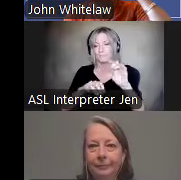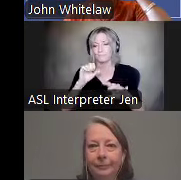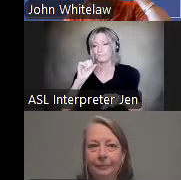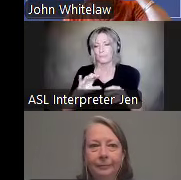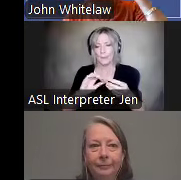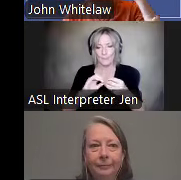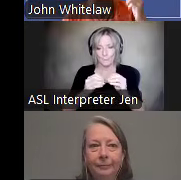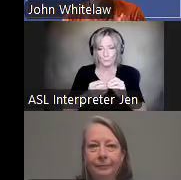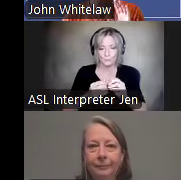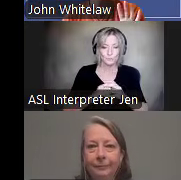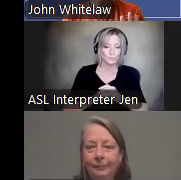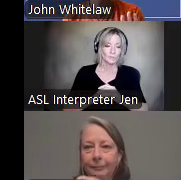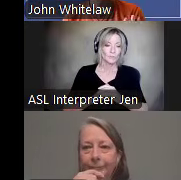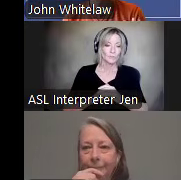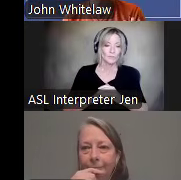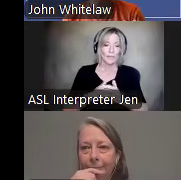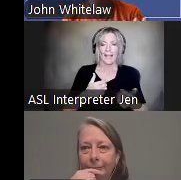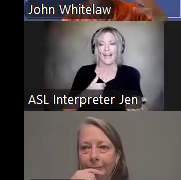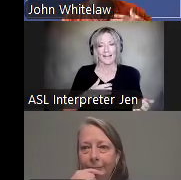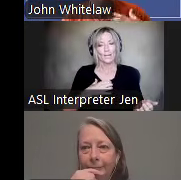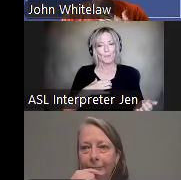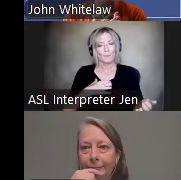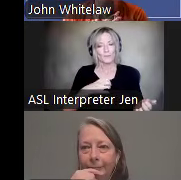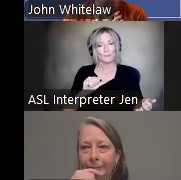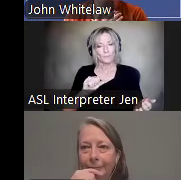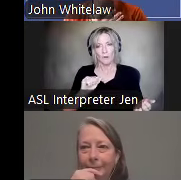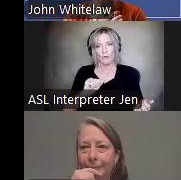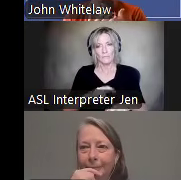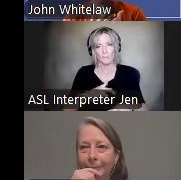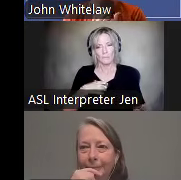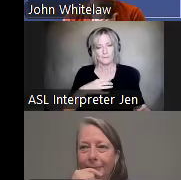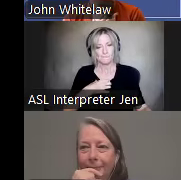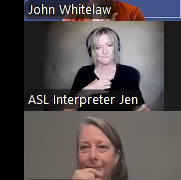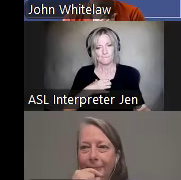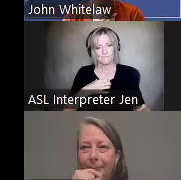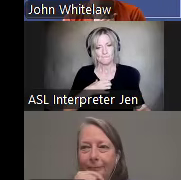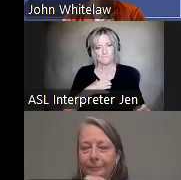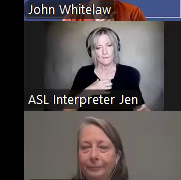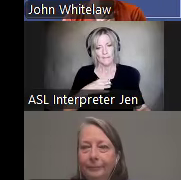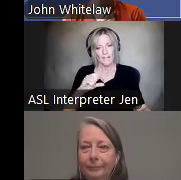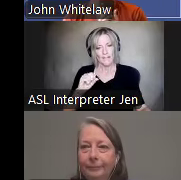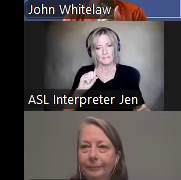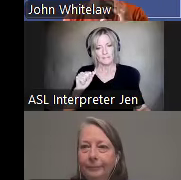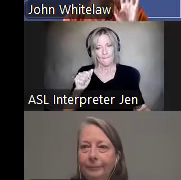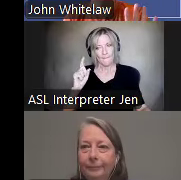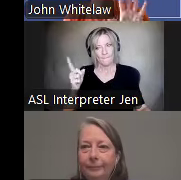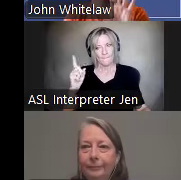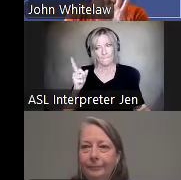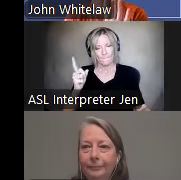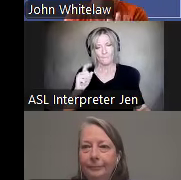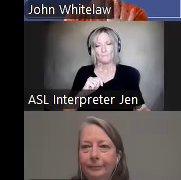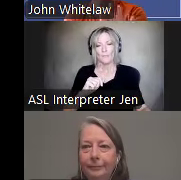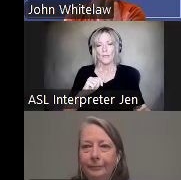say, much as I complain about Social Security, and I do all the time, I complain about SSA and what they do. They don't